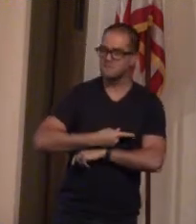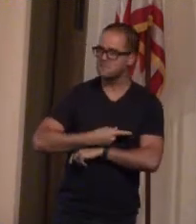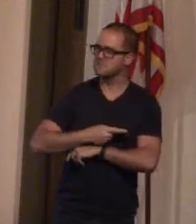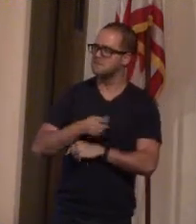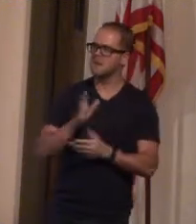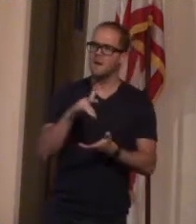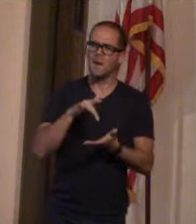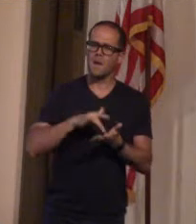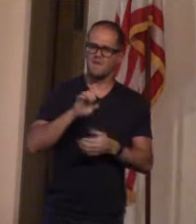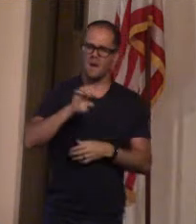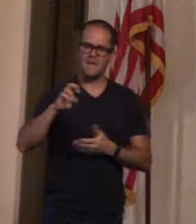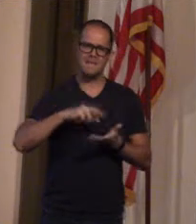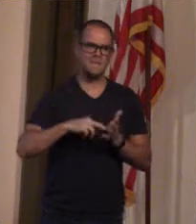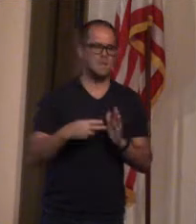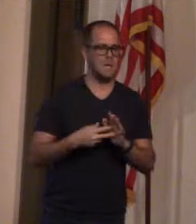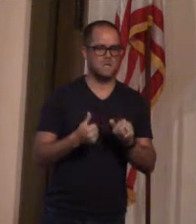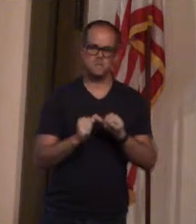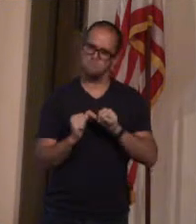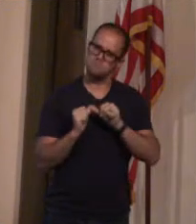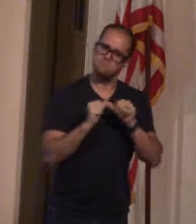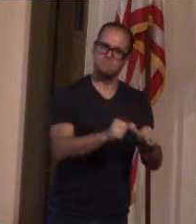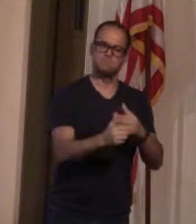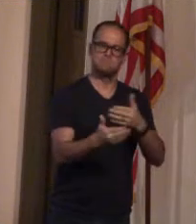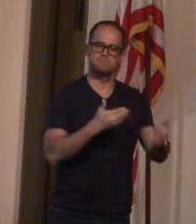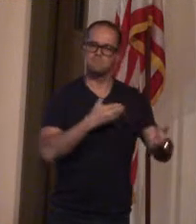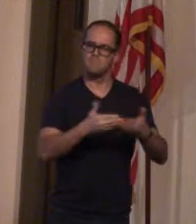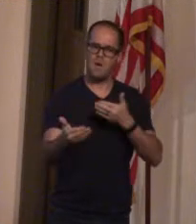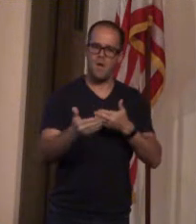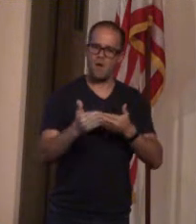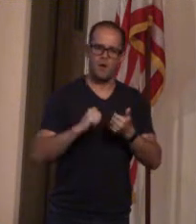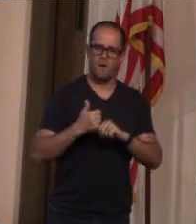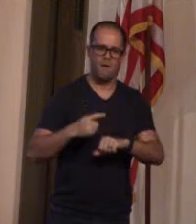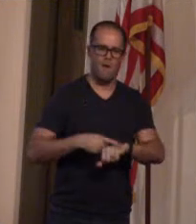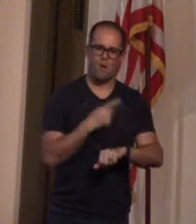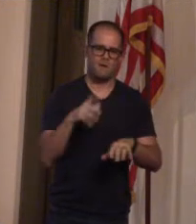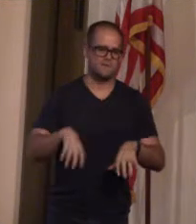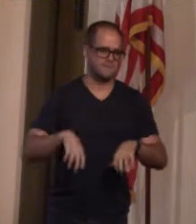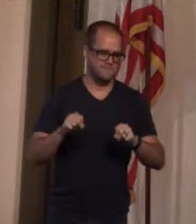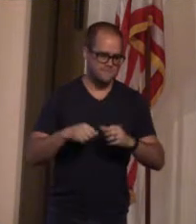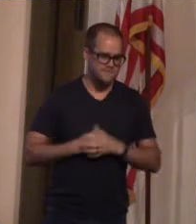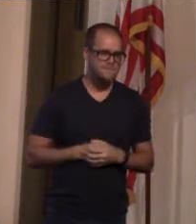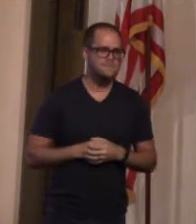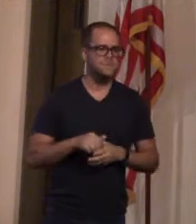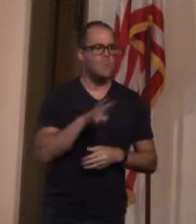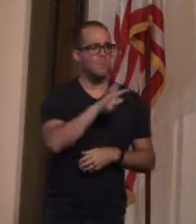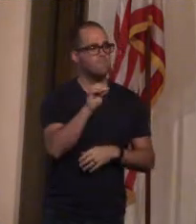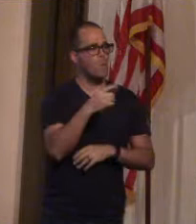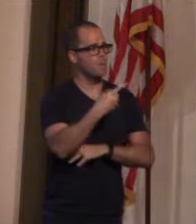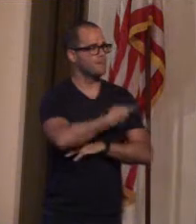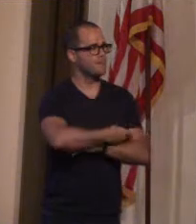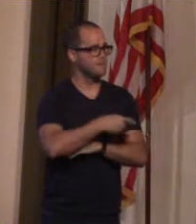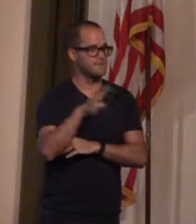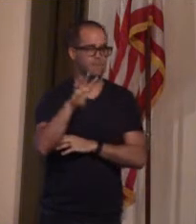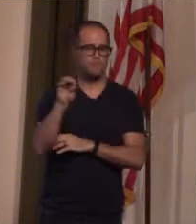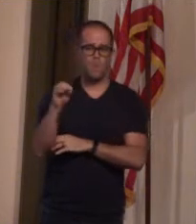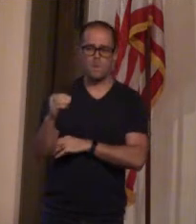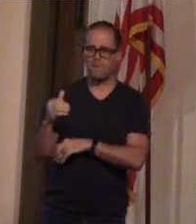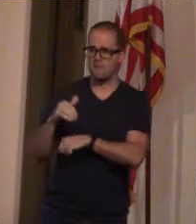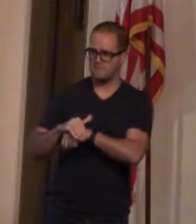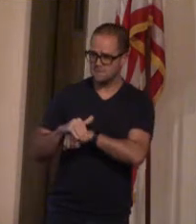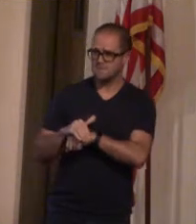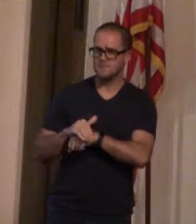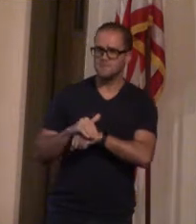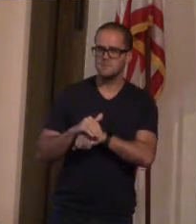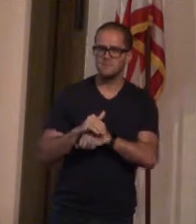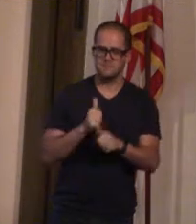the desert and fasted. How long was it for? Yeah. Which in Middle Eastern literature